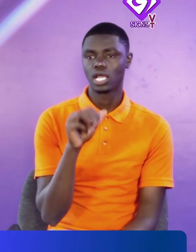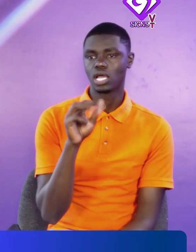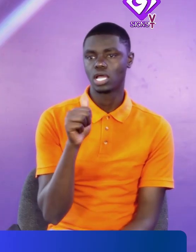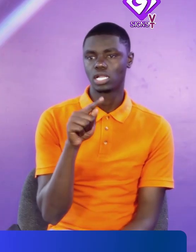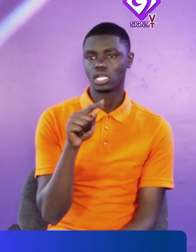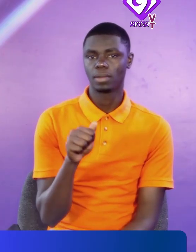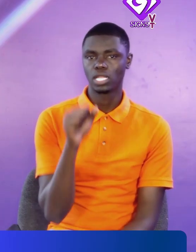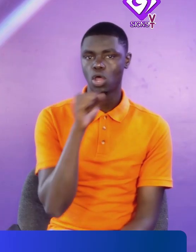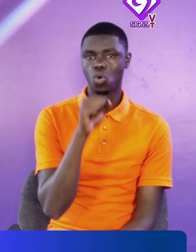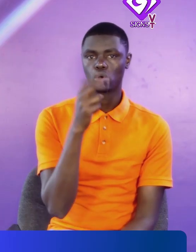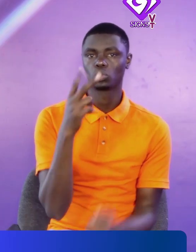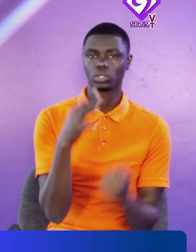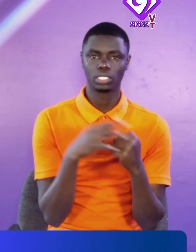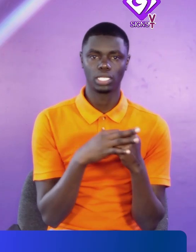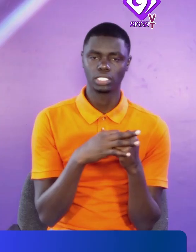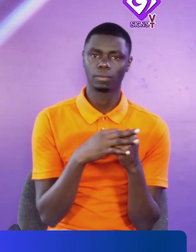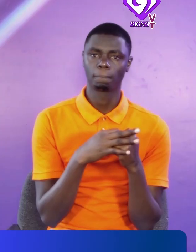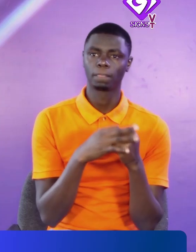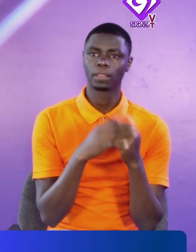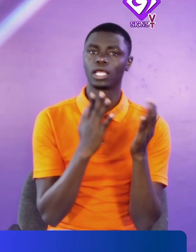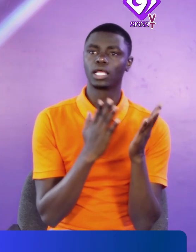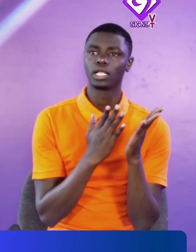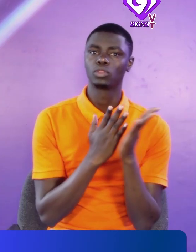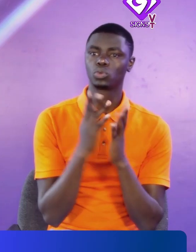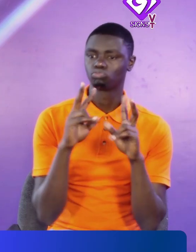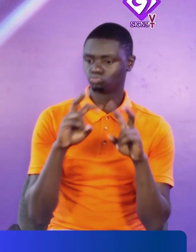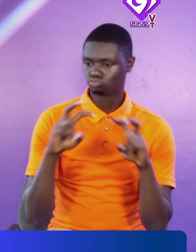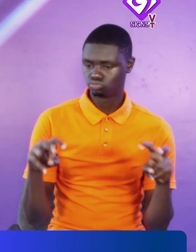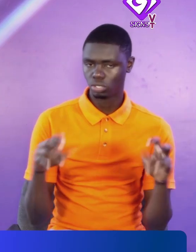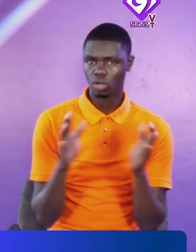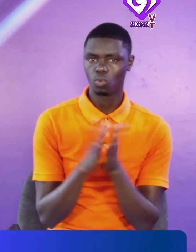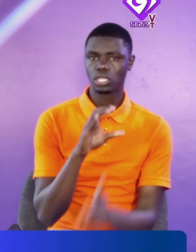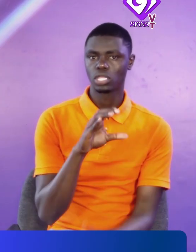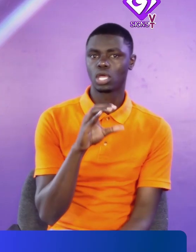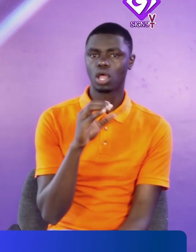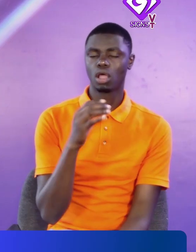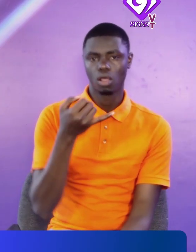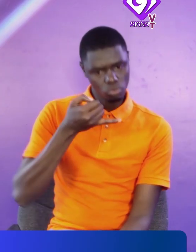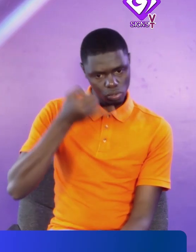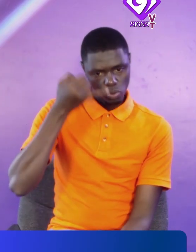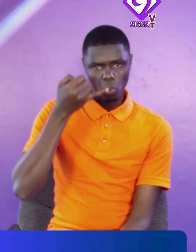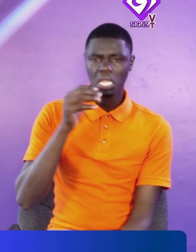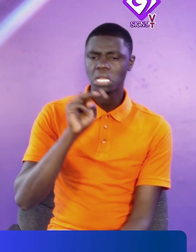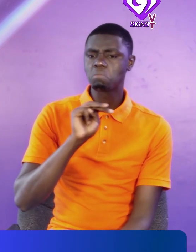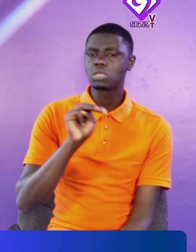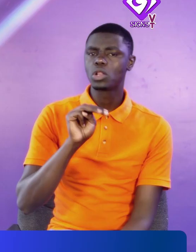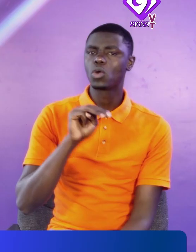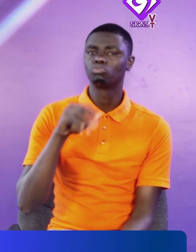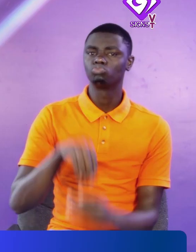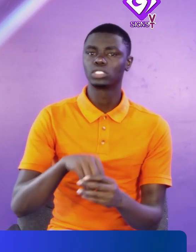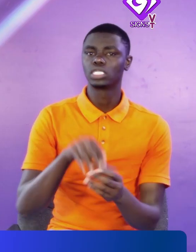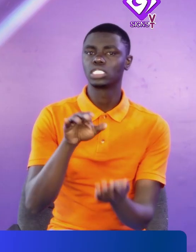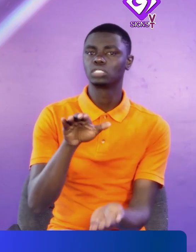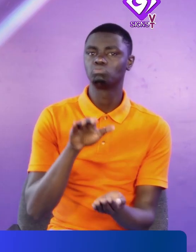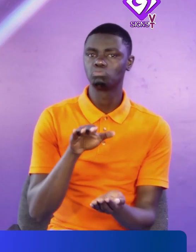aged 28, was waved through checks with cocaine worth millions in his luggage, aided by